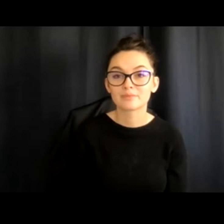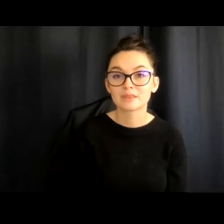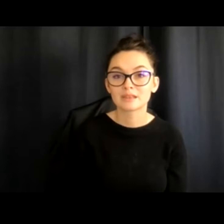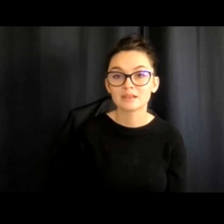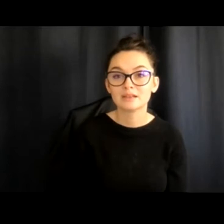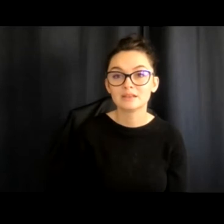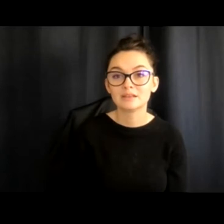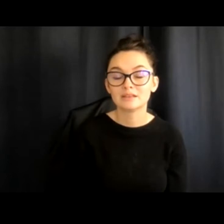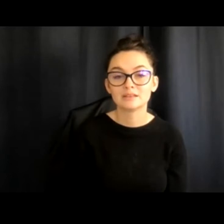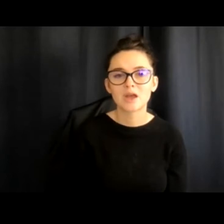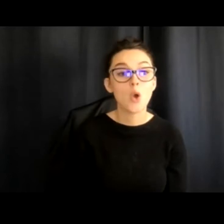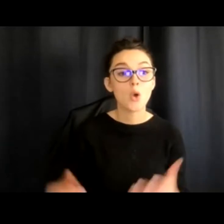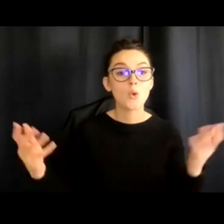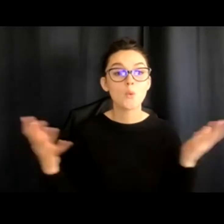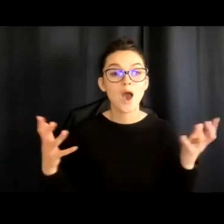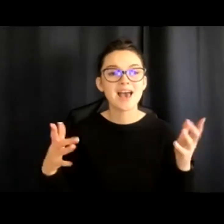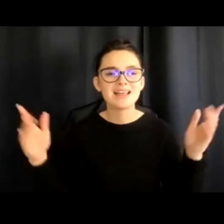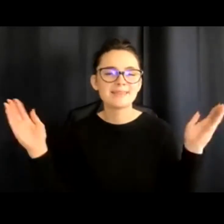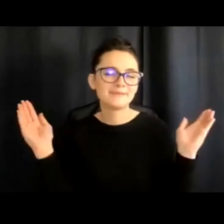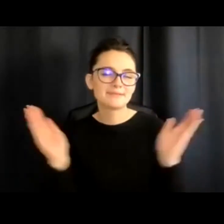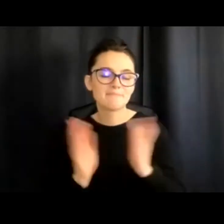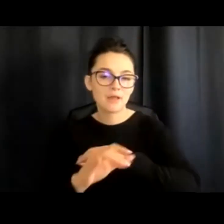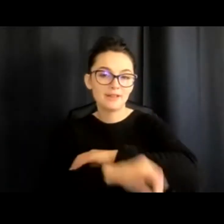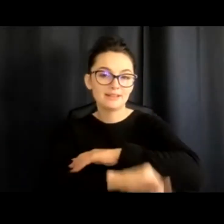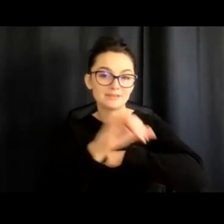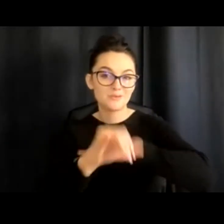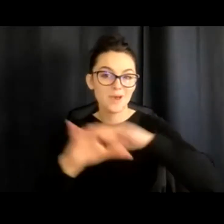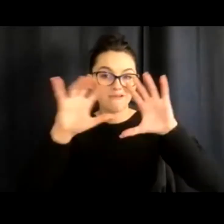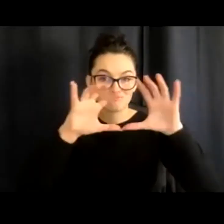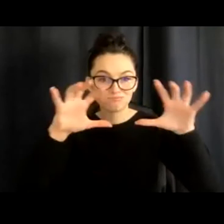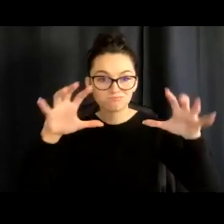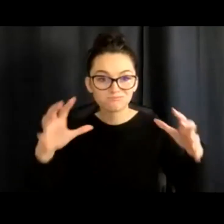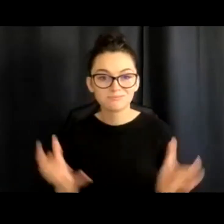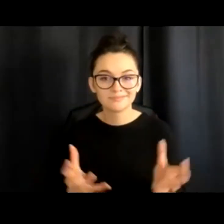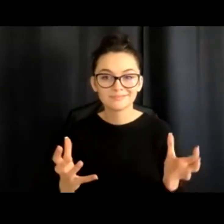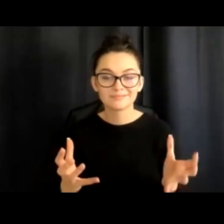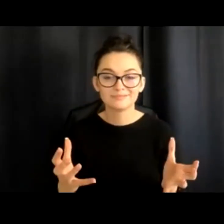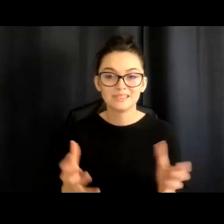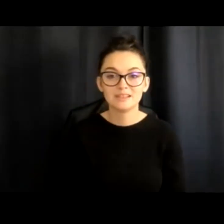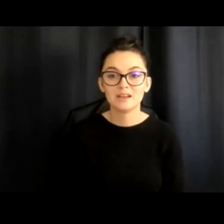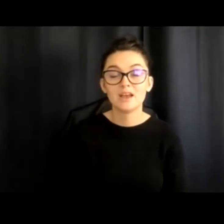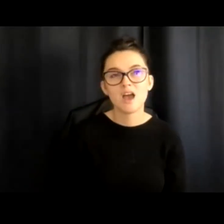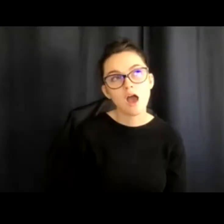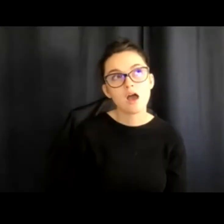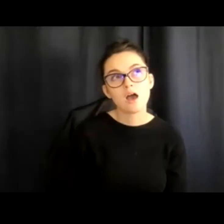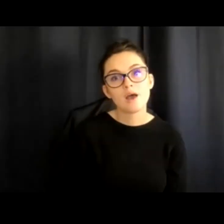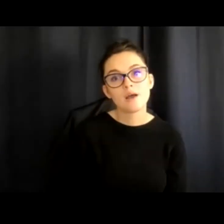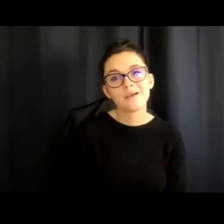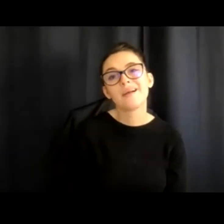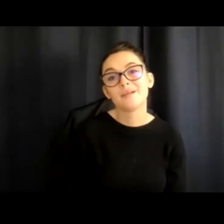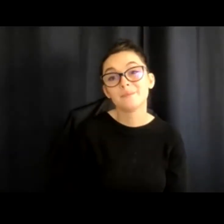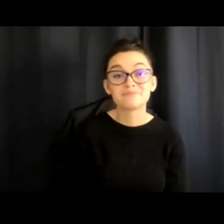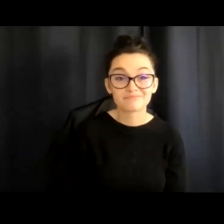What's the smallest whale in the world? The smallest whale in the world is probably the pygmy